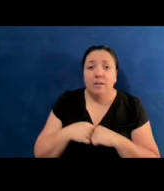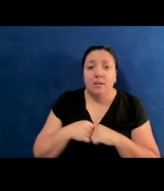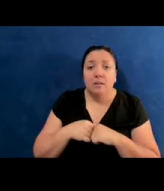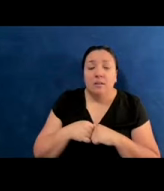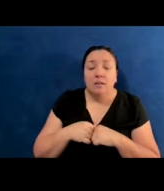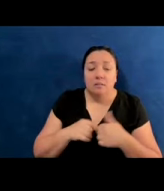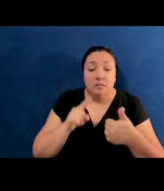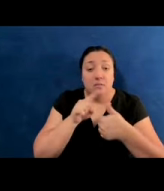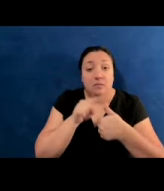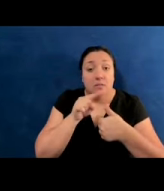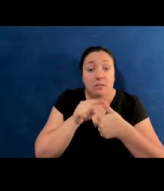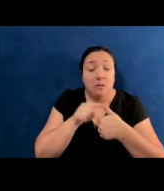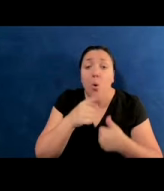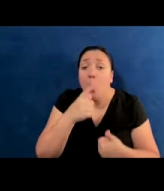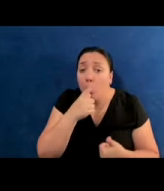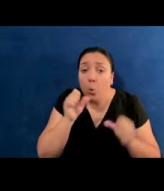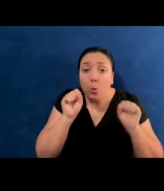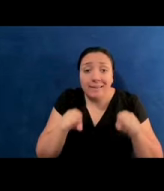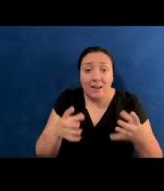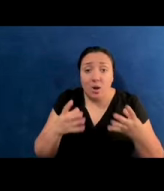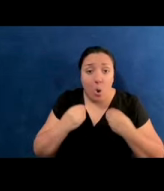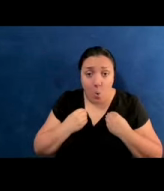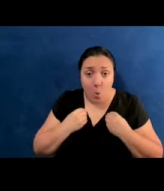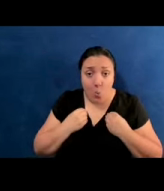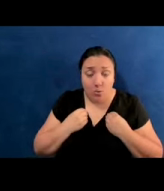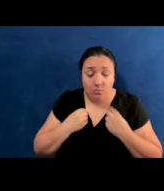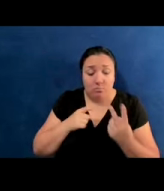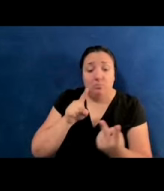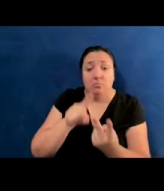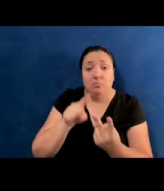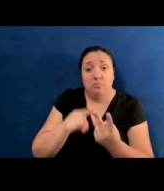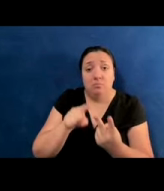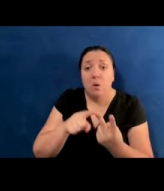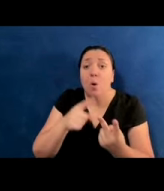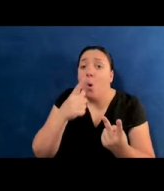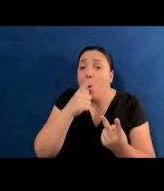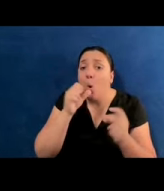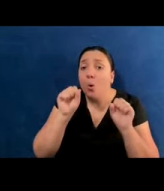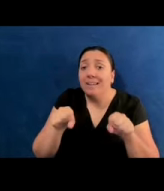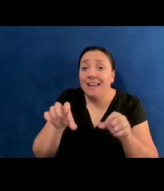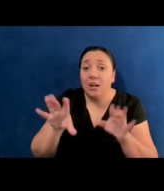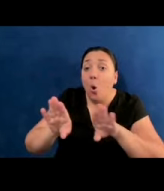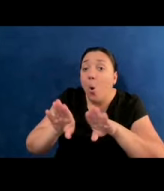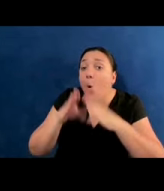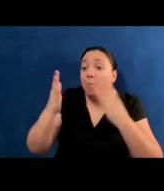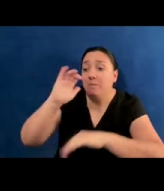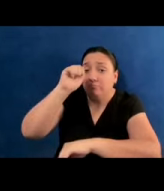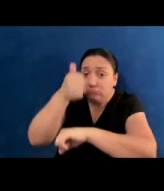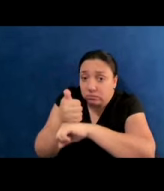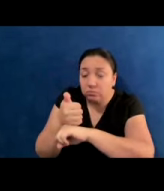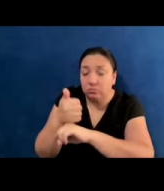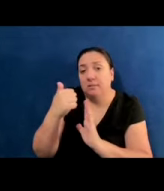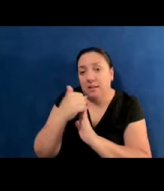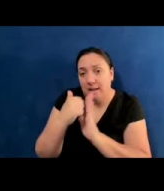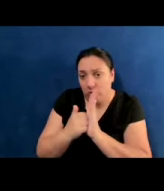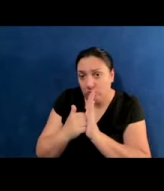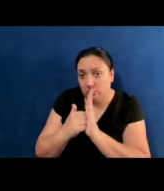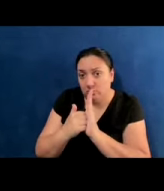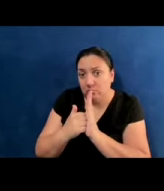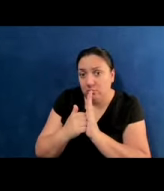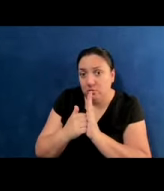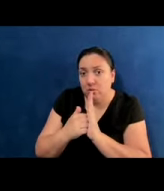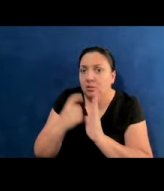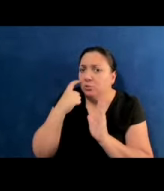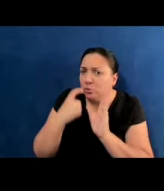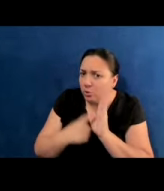who can own an ABLE account, and number two is who can open an ABLE account. So you see here that there are